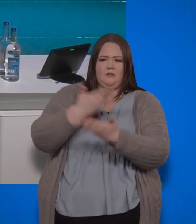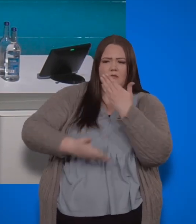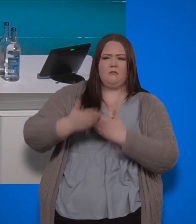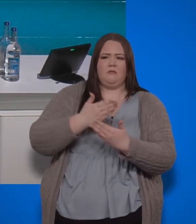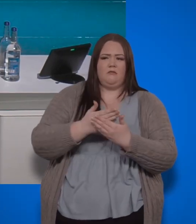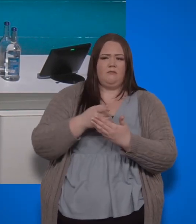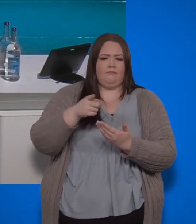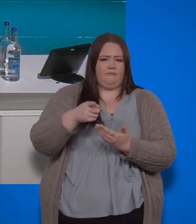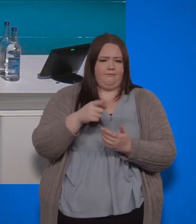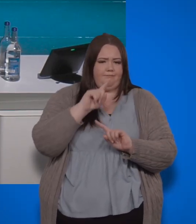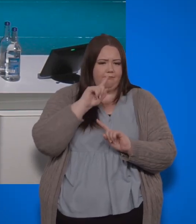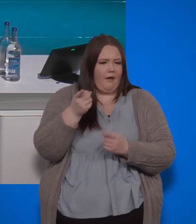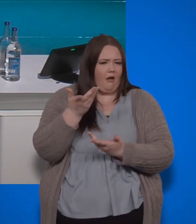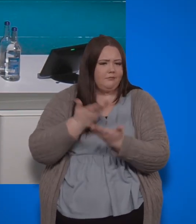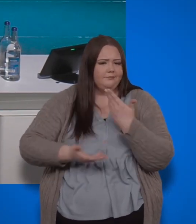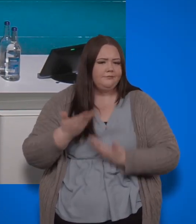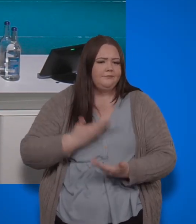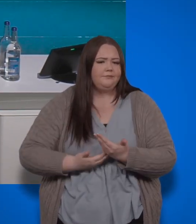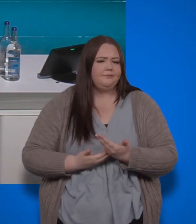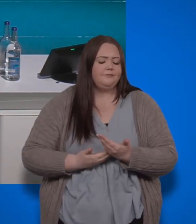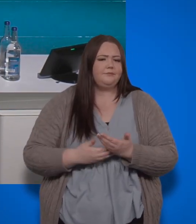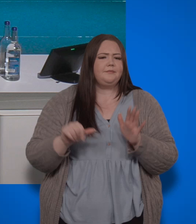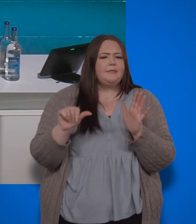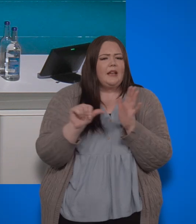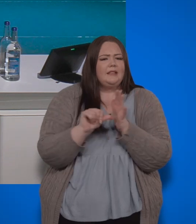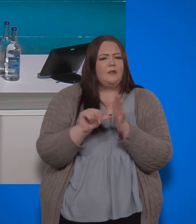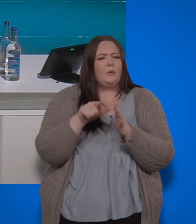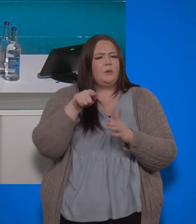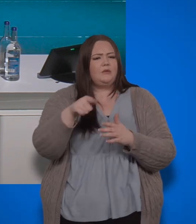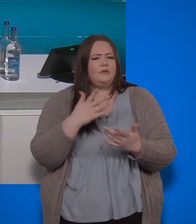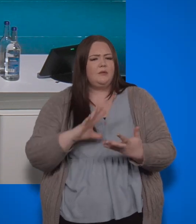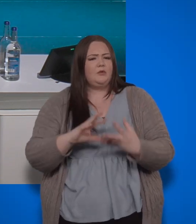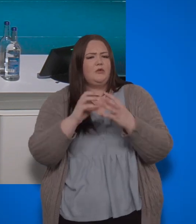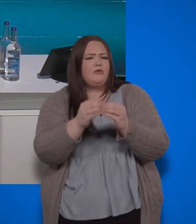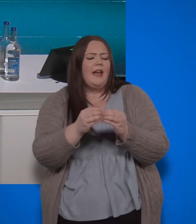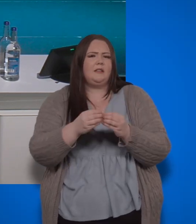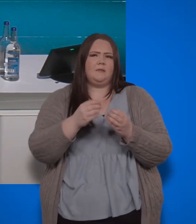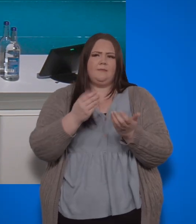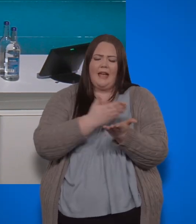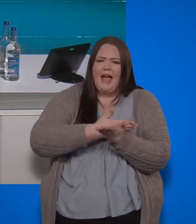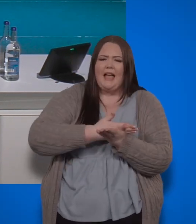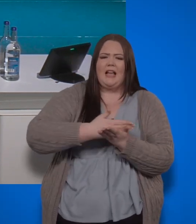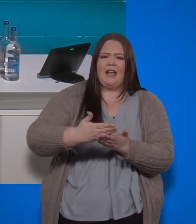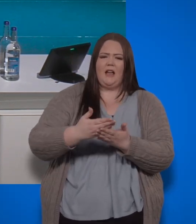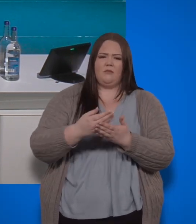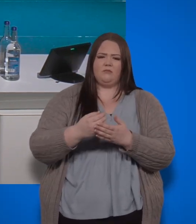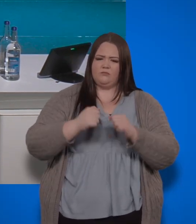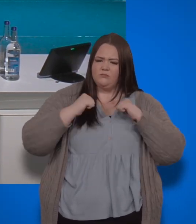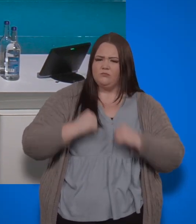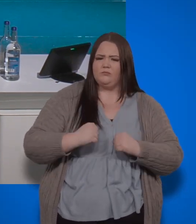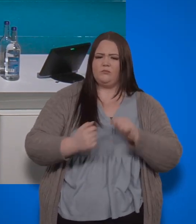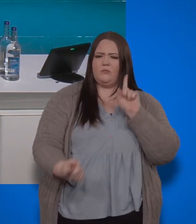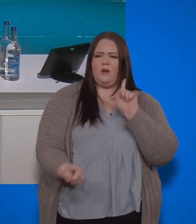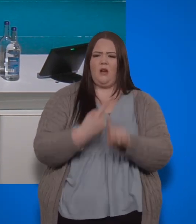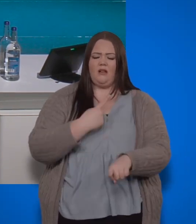for why, they couldn't give you. It's very difficult to create a